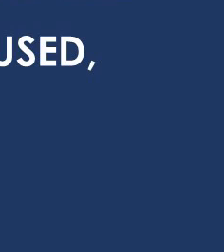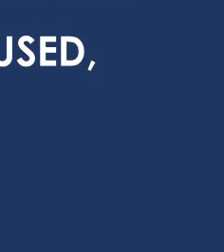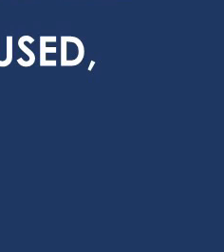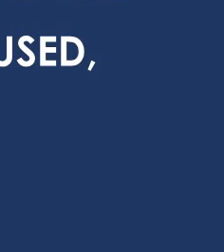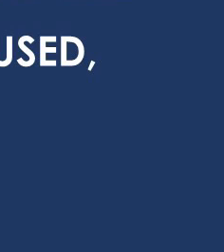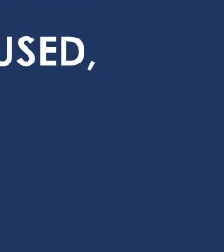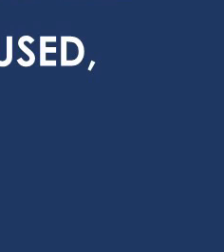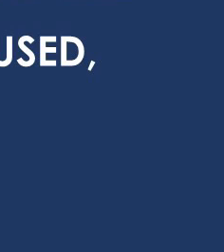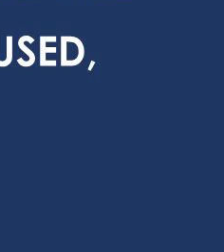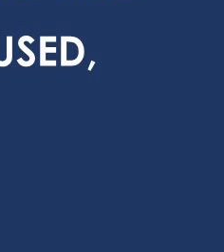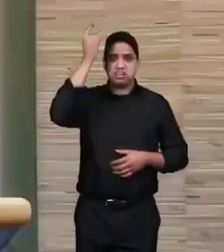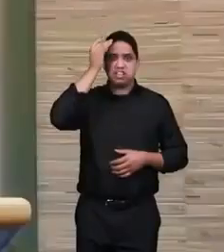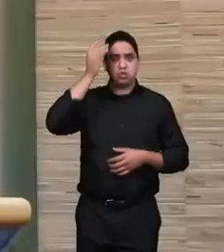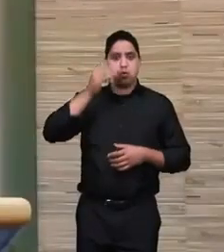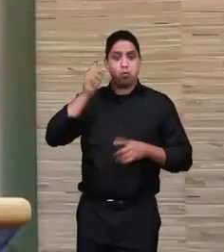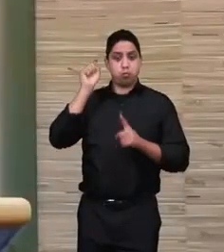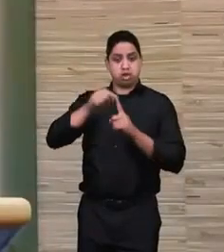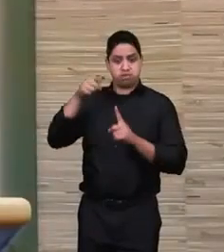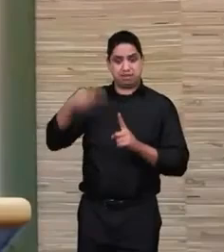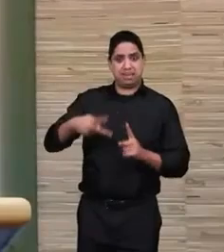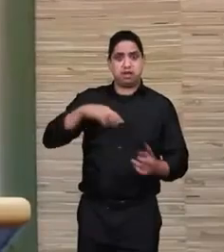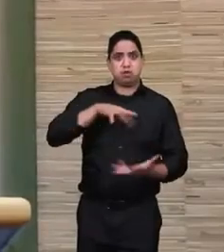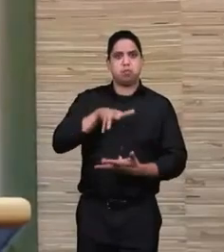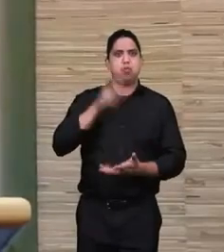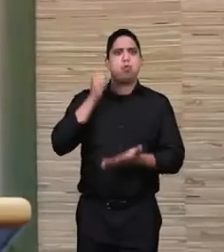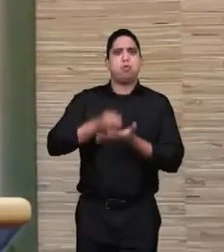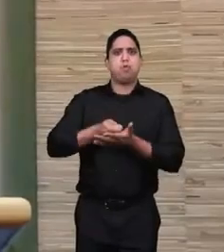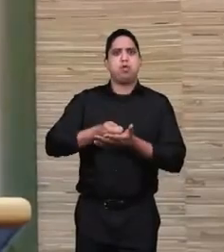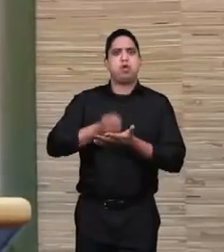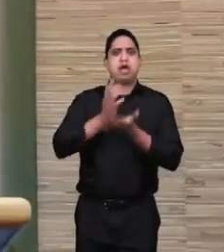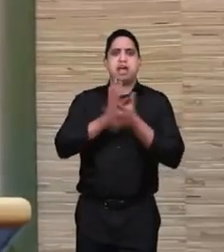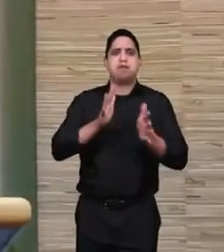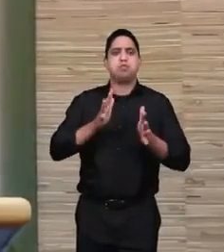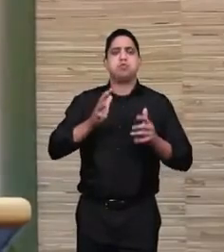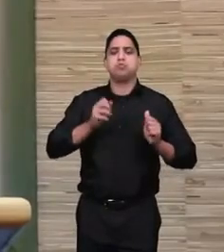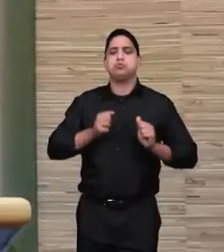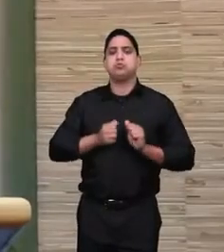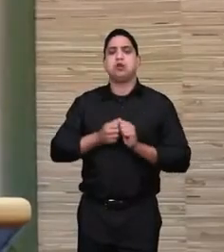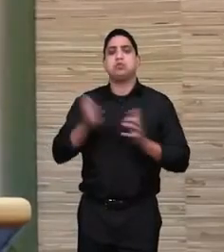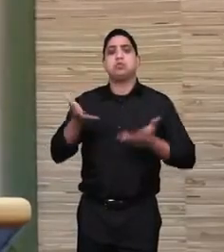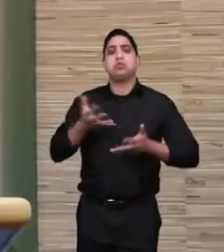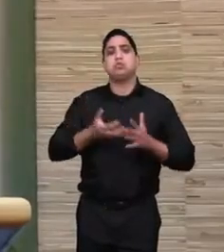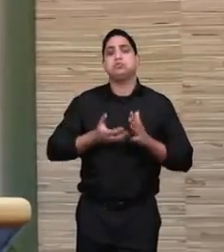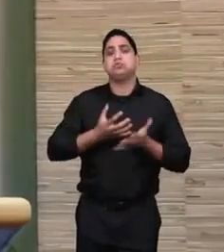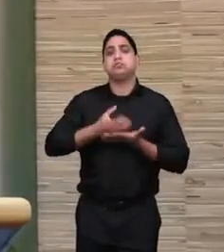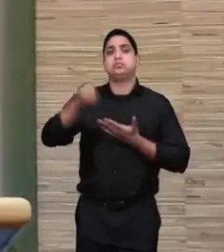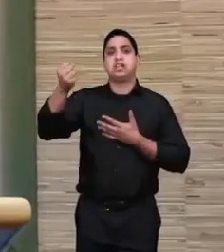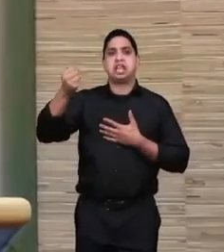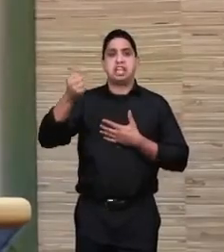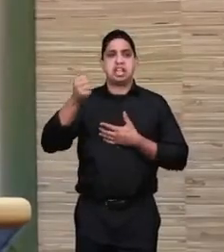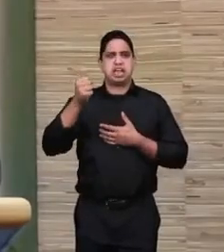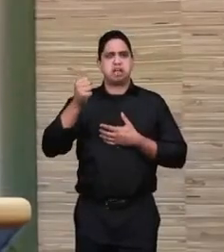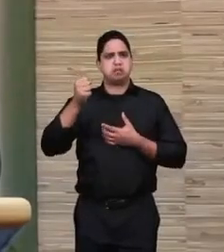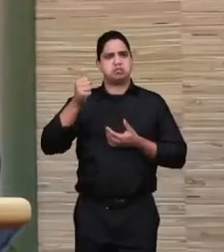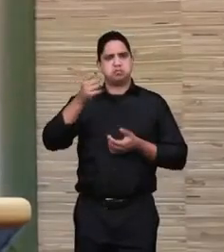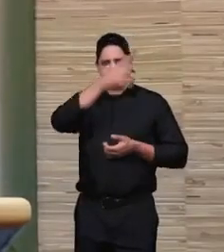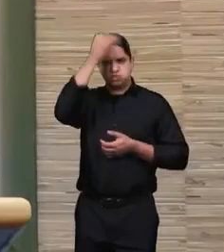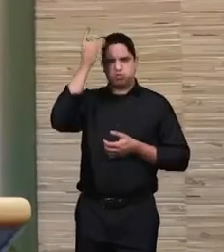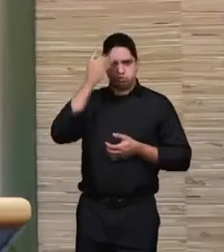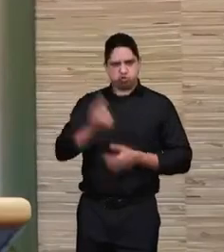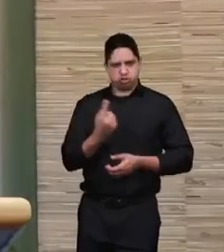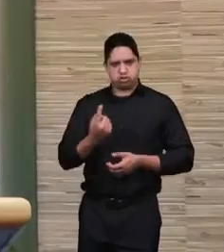The Holy Spirit has completed his mission. He's gone. Did he go by himself? Yes.